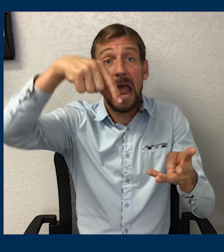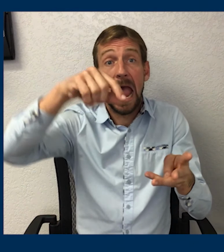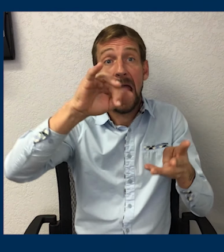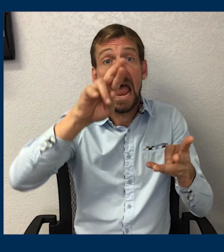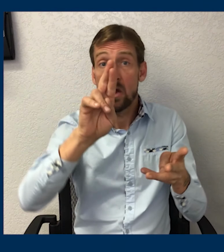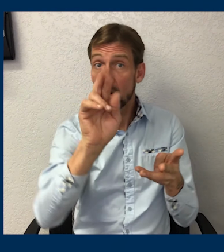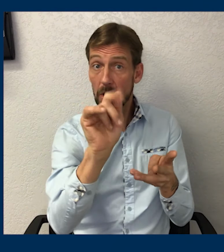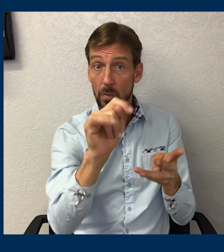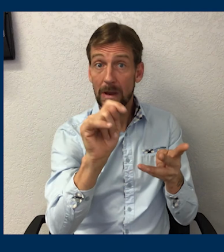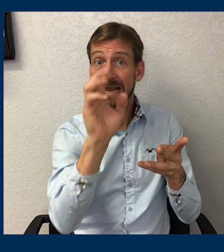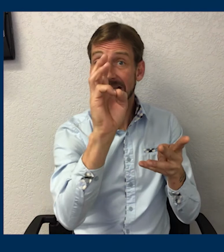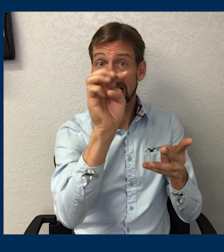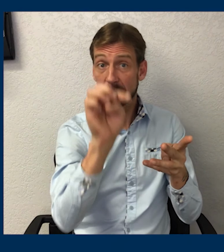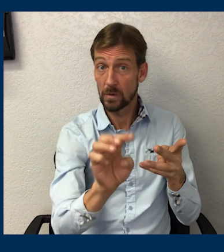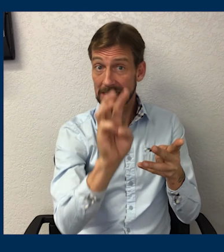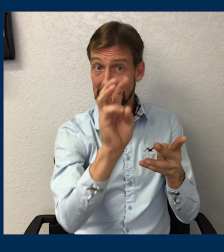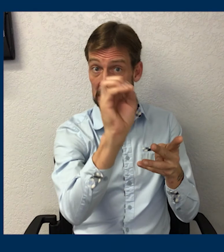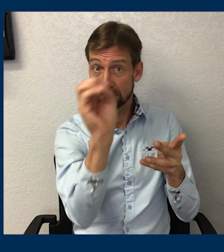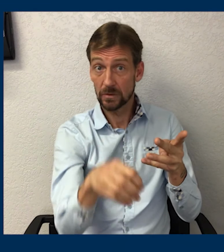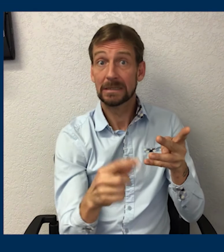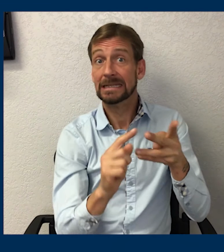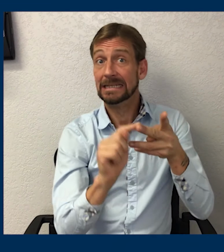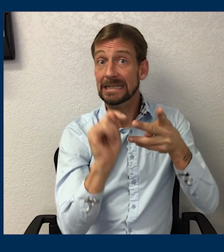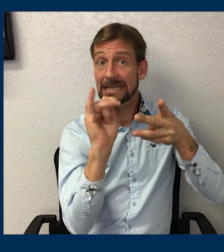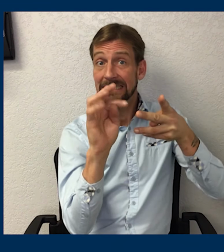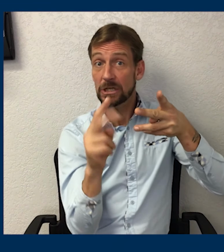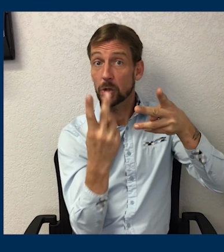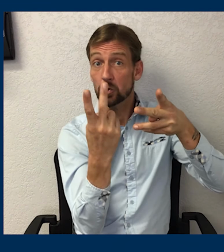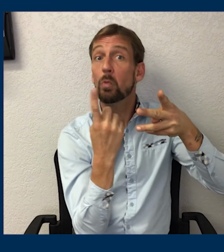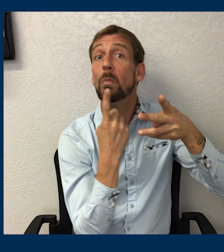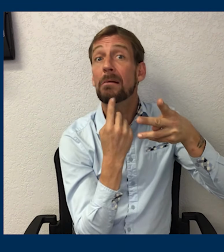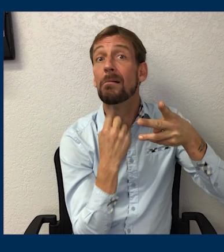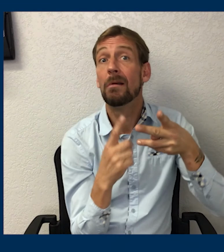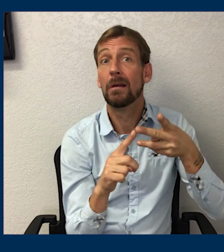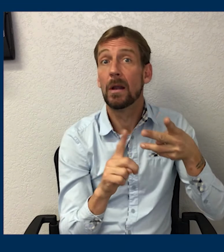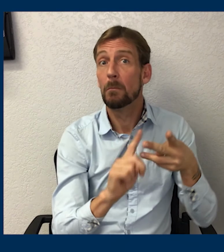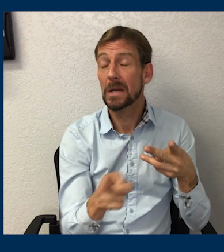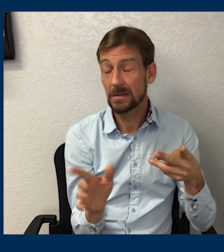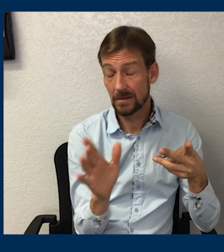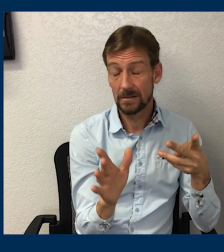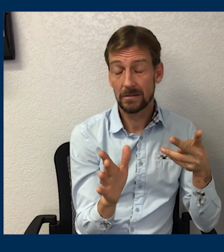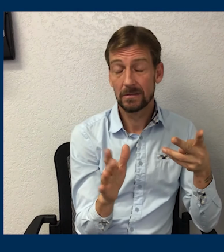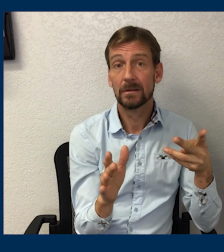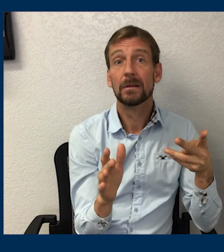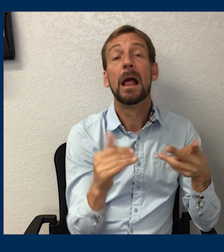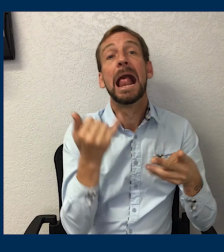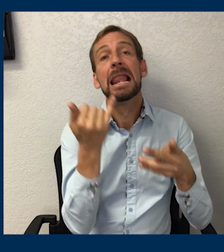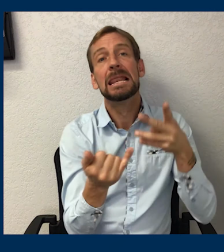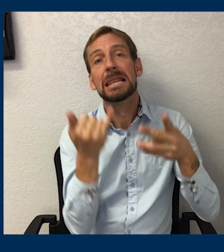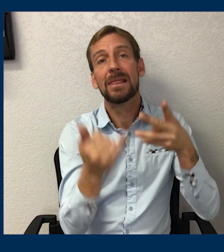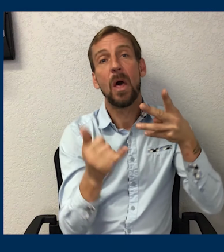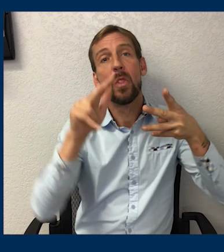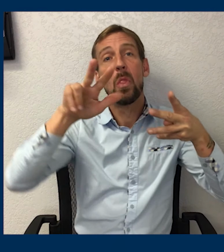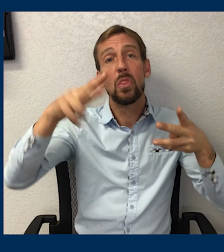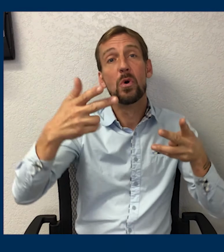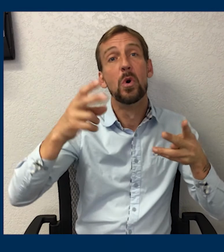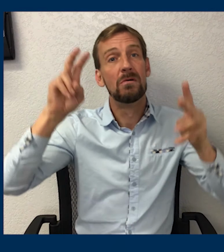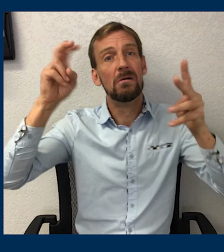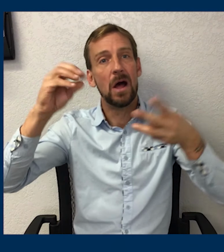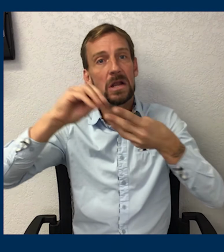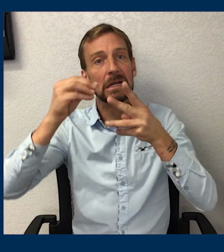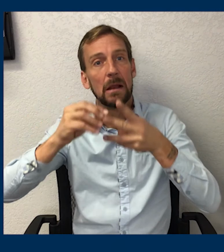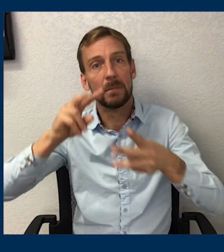rate, 6.6%, so Tier 2 red. But unfortunately, lastly, the third metric is the